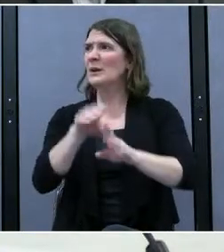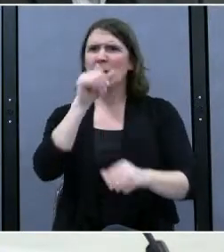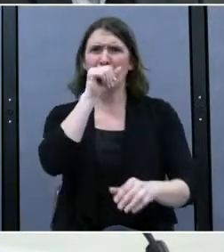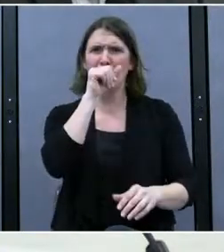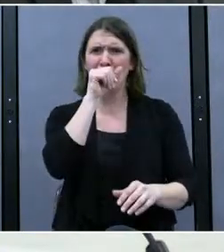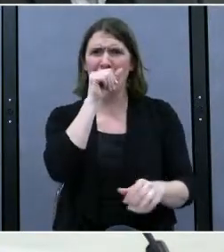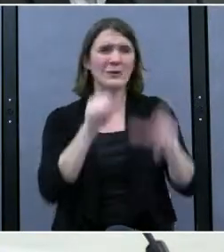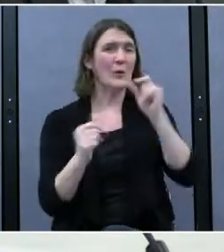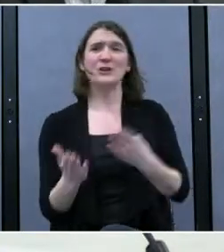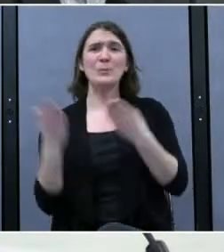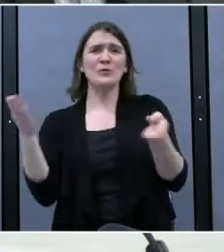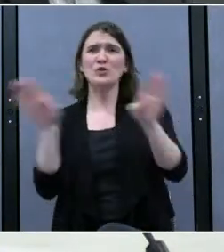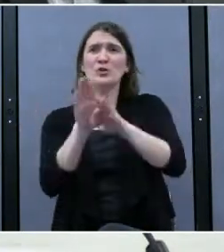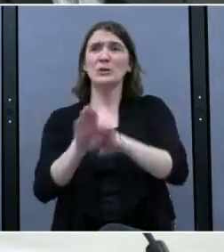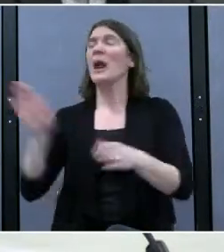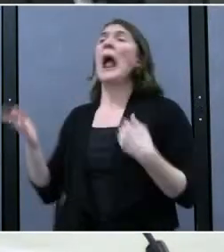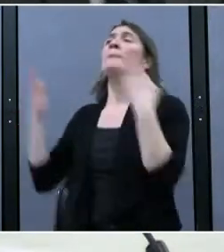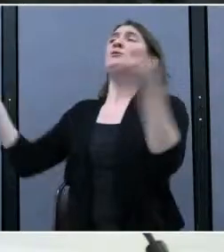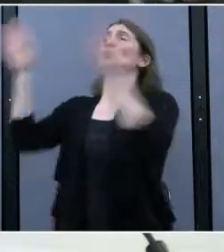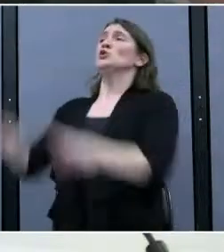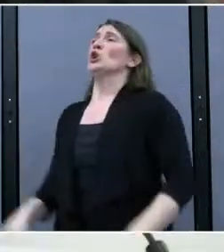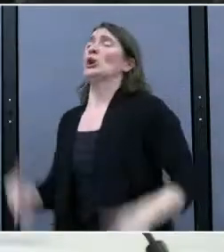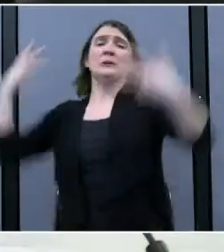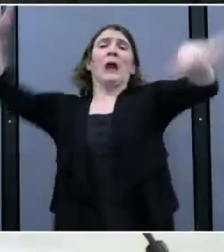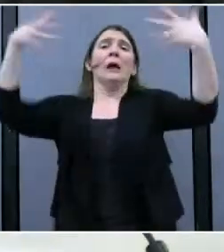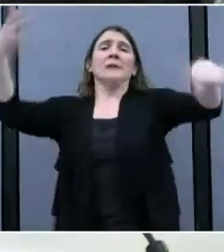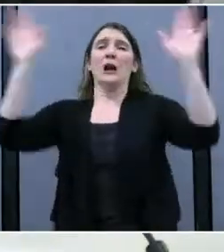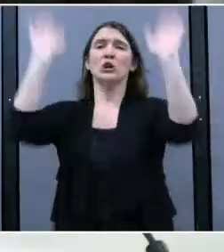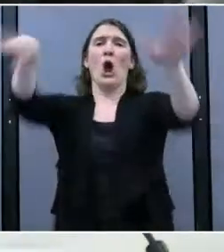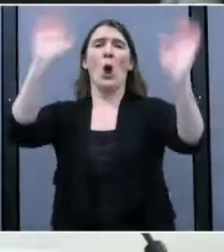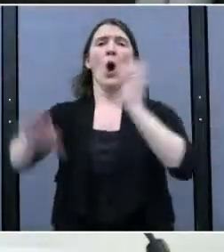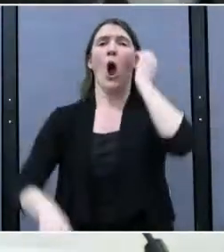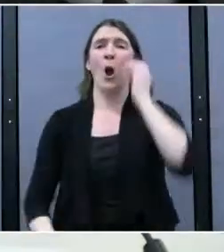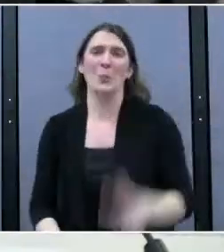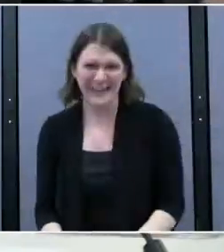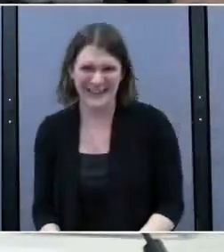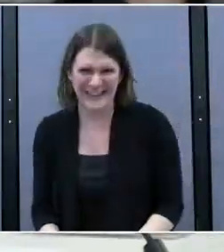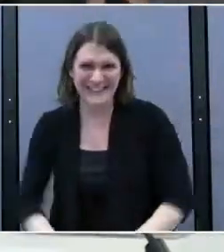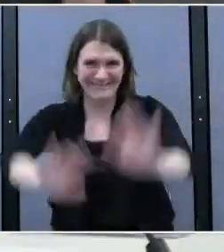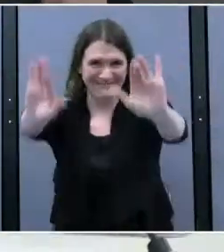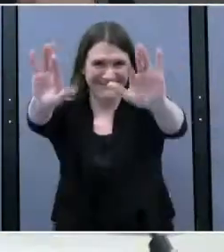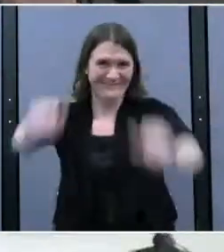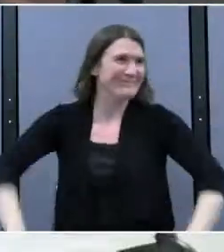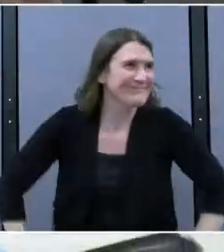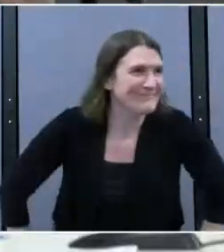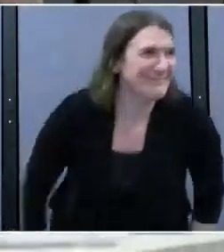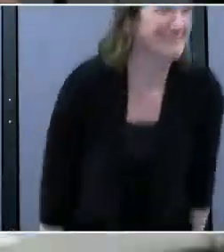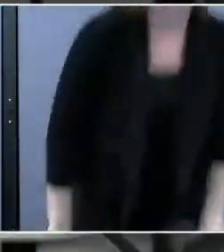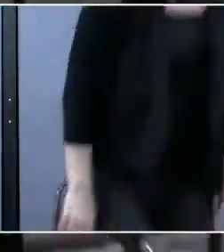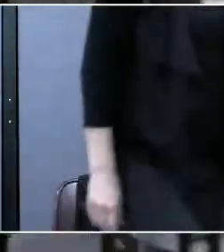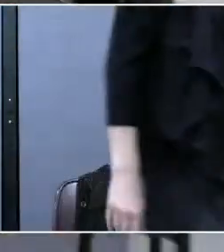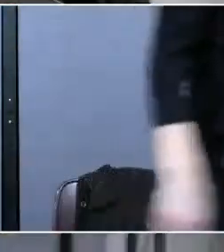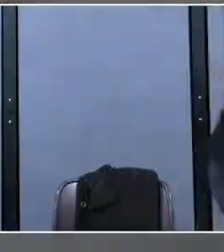don't think we even really convened. It's done. It's done. This meeting is over. See you soon.